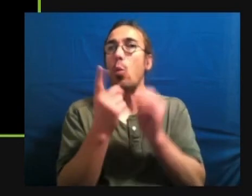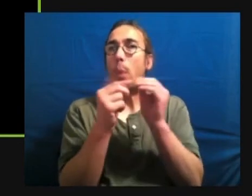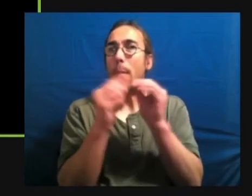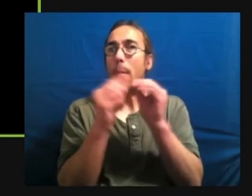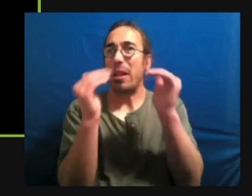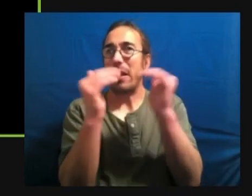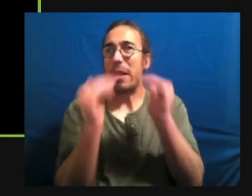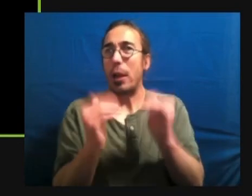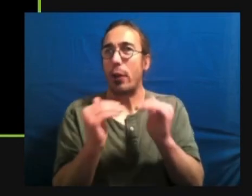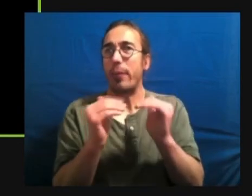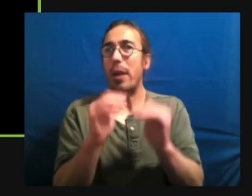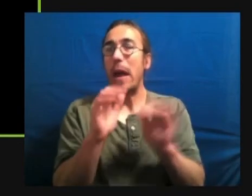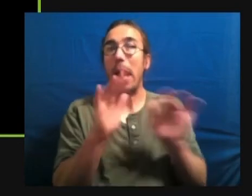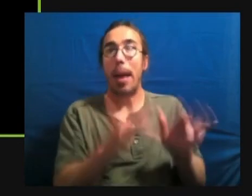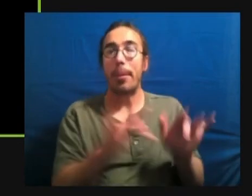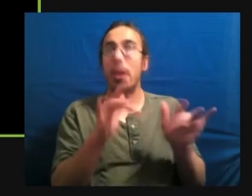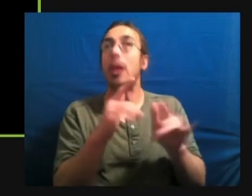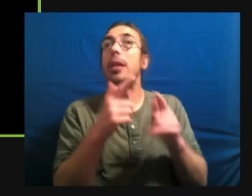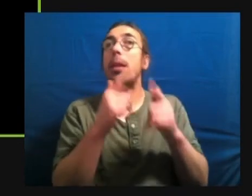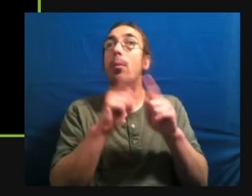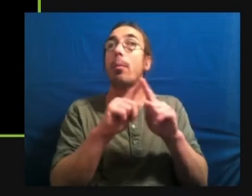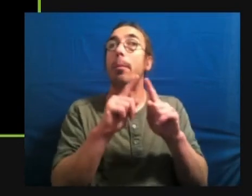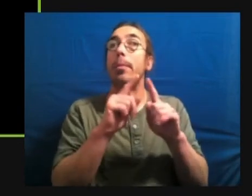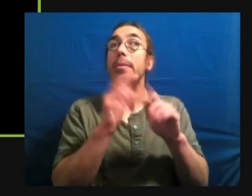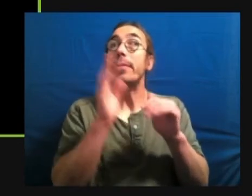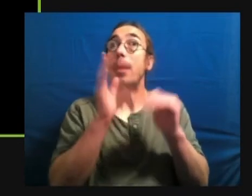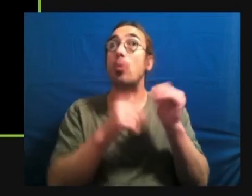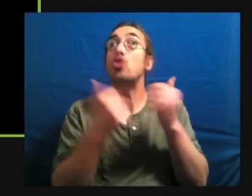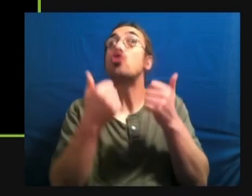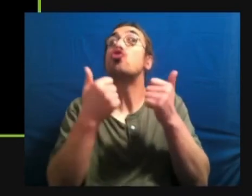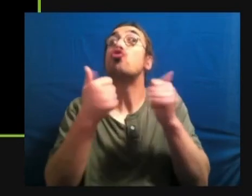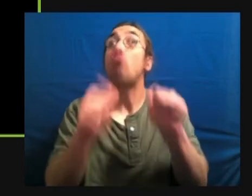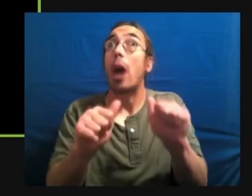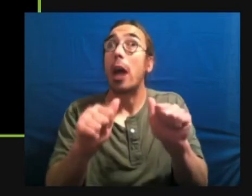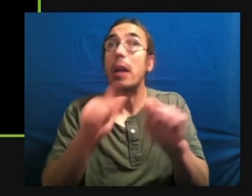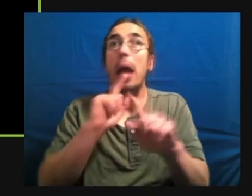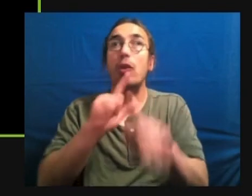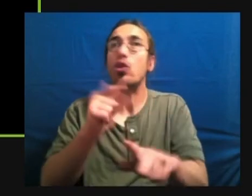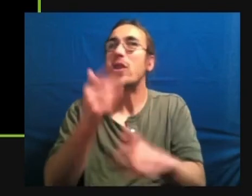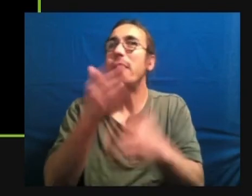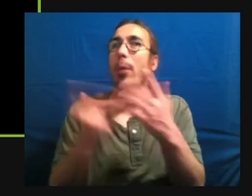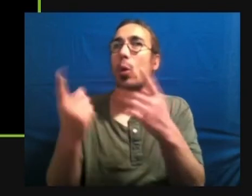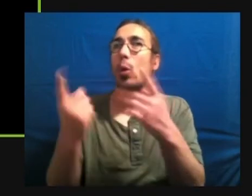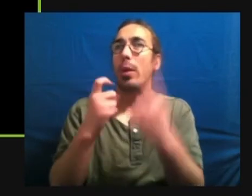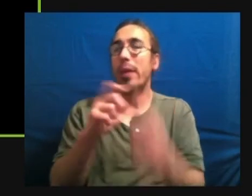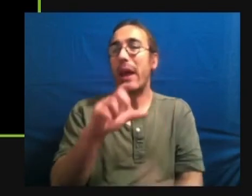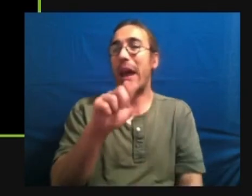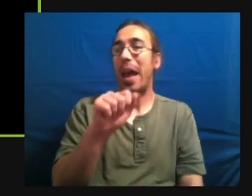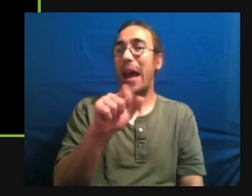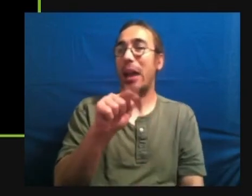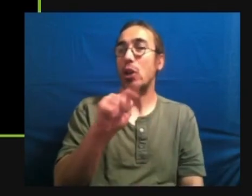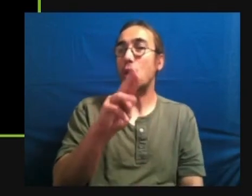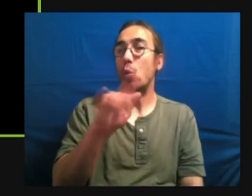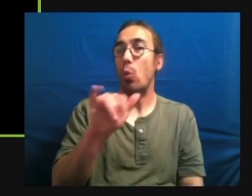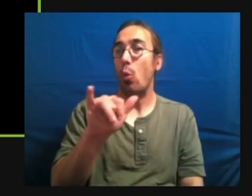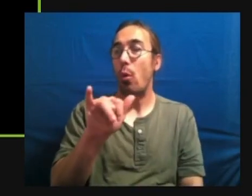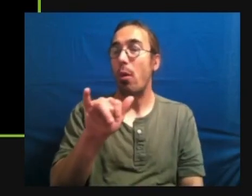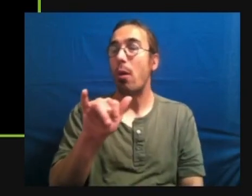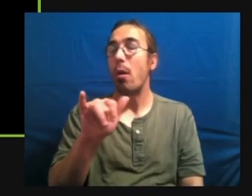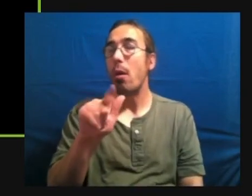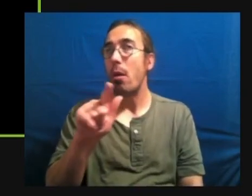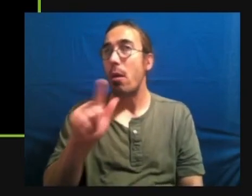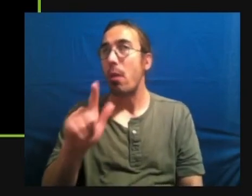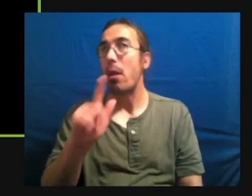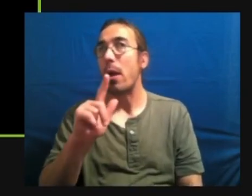and then we'll try and get some questions if we have time. Actionable empathy. It involves mobilizing the perspective gained from logical and